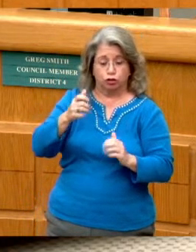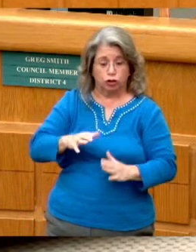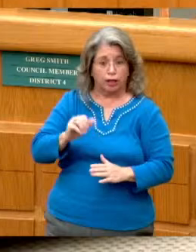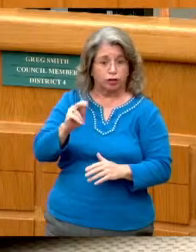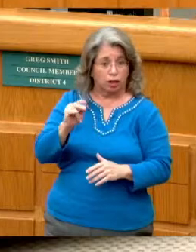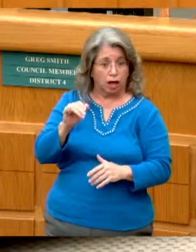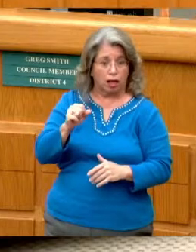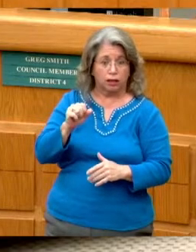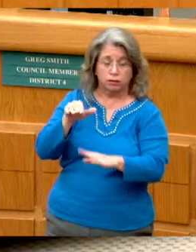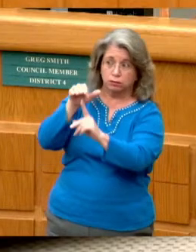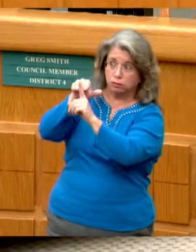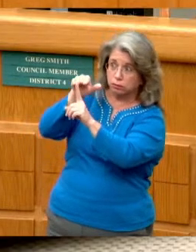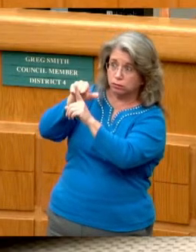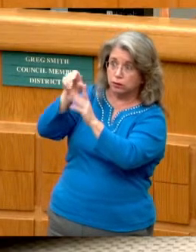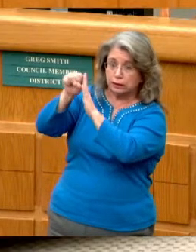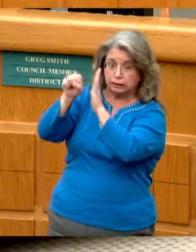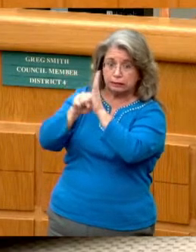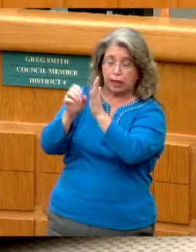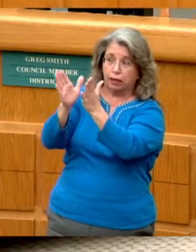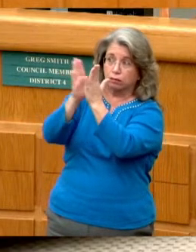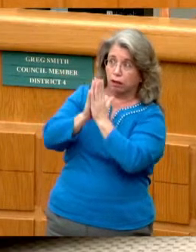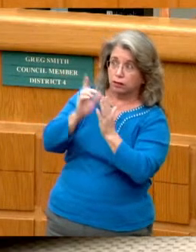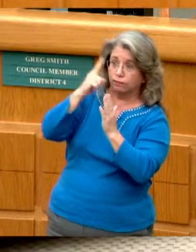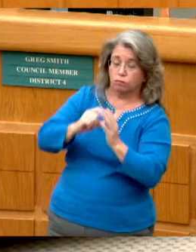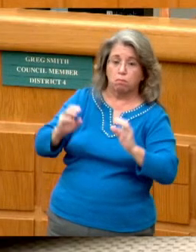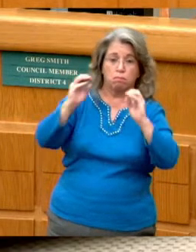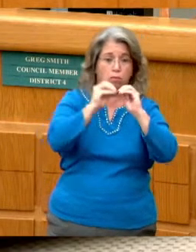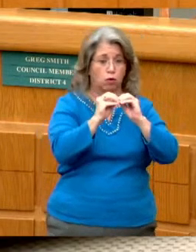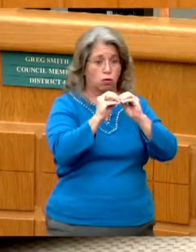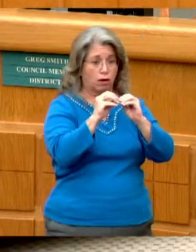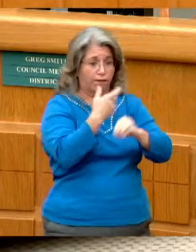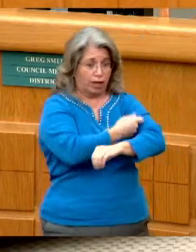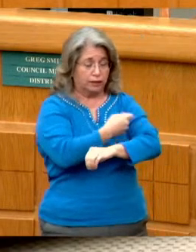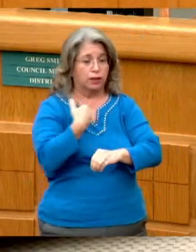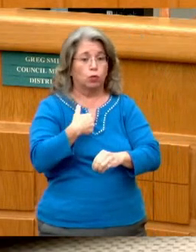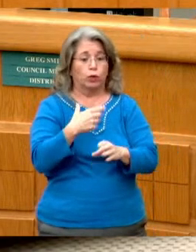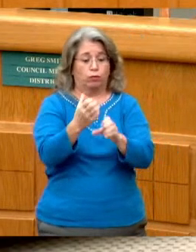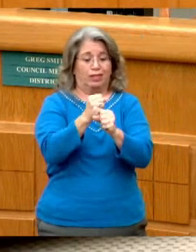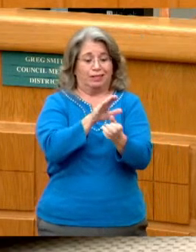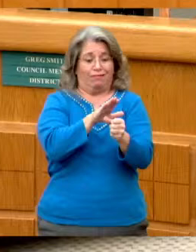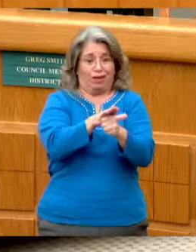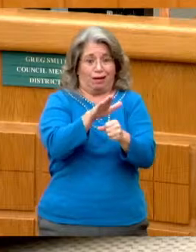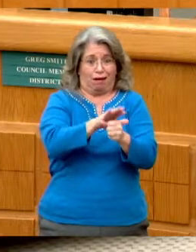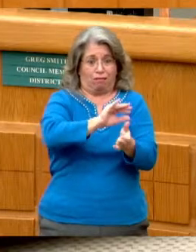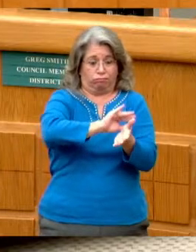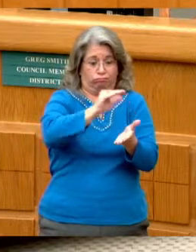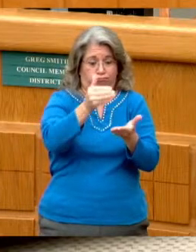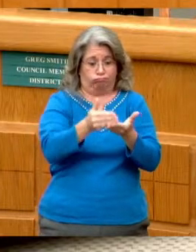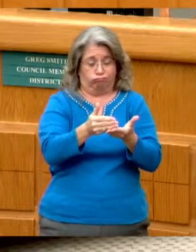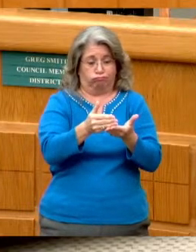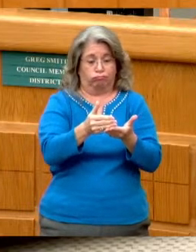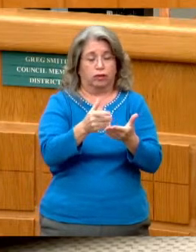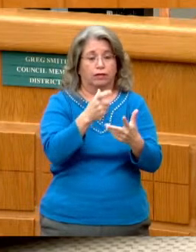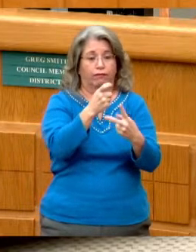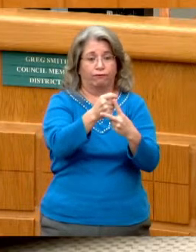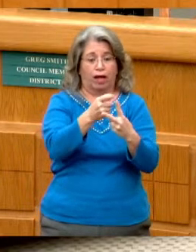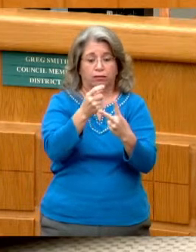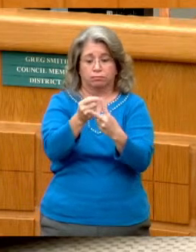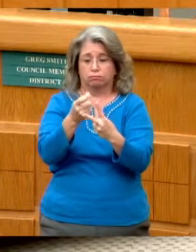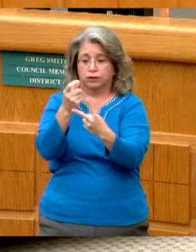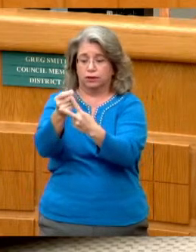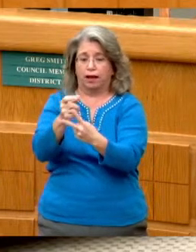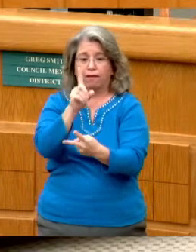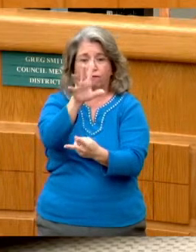requesting additional vaccines. We received enough vaccines to vaccinate 5,000